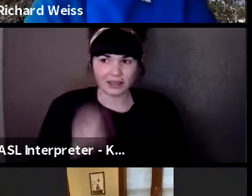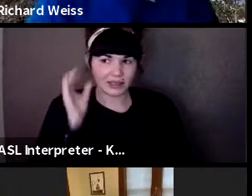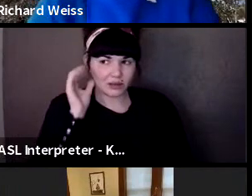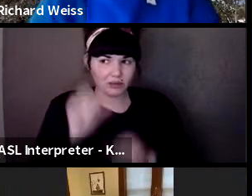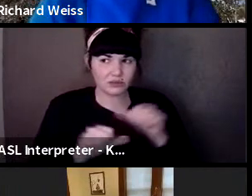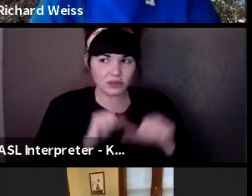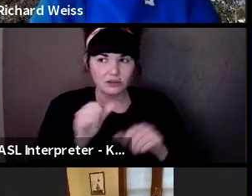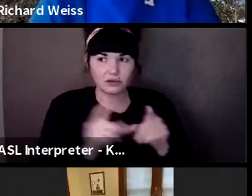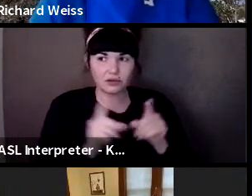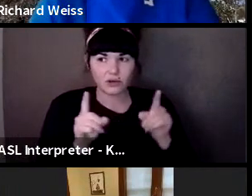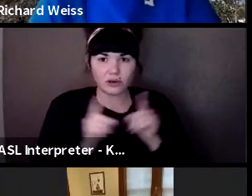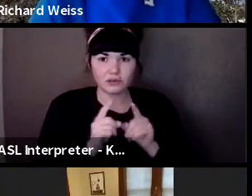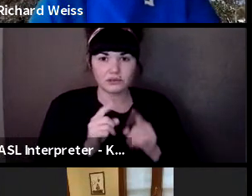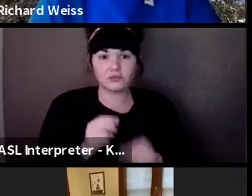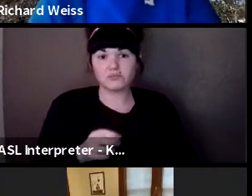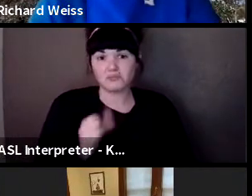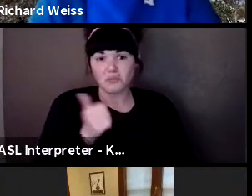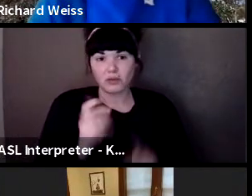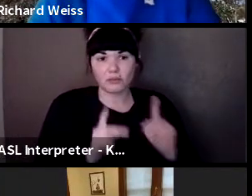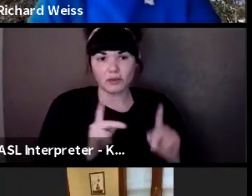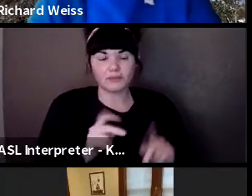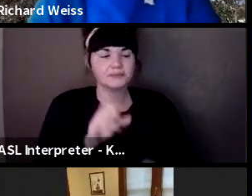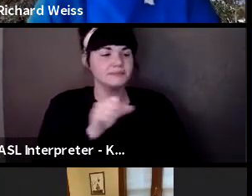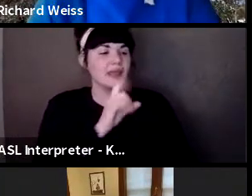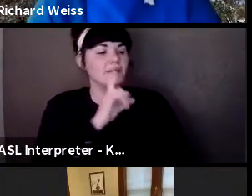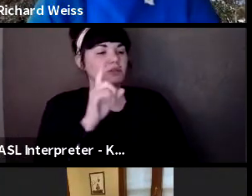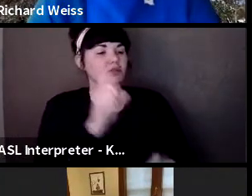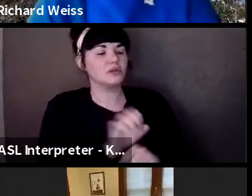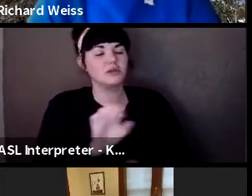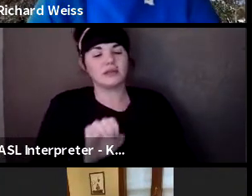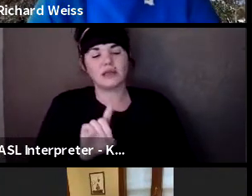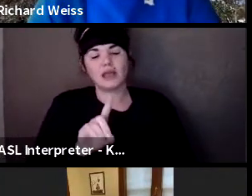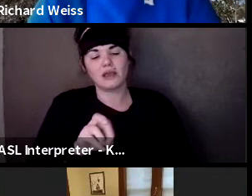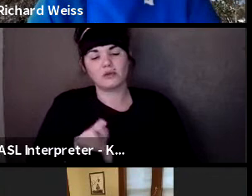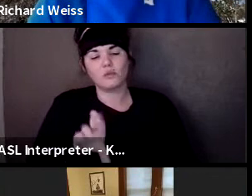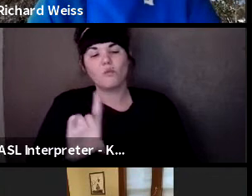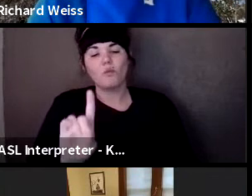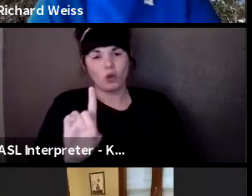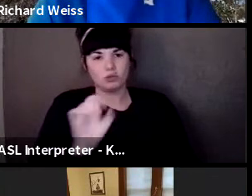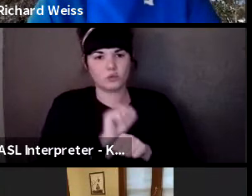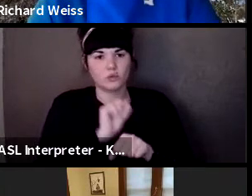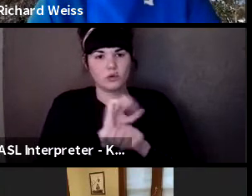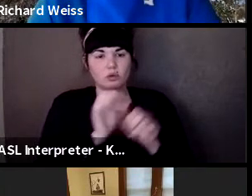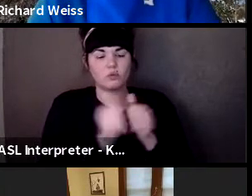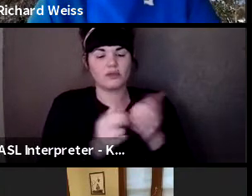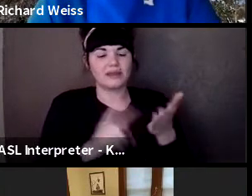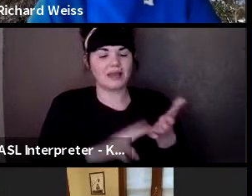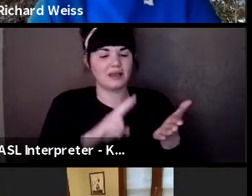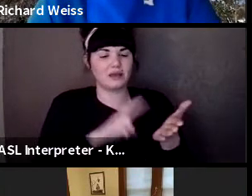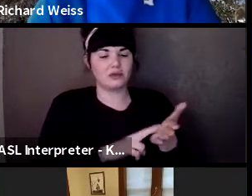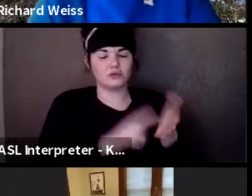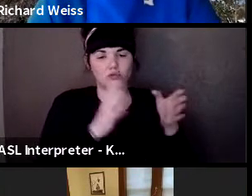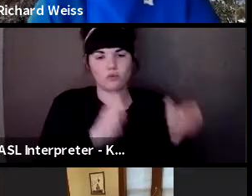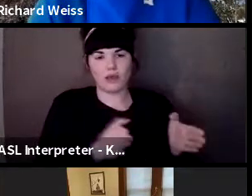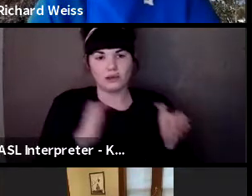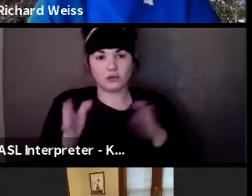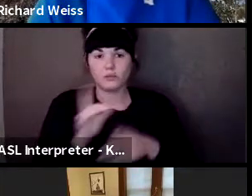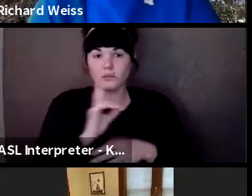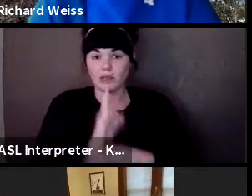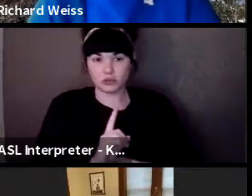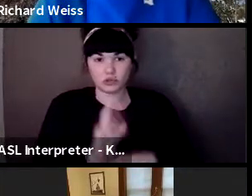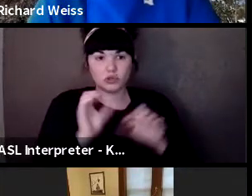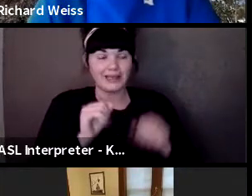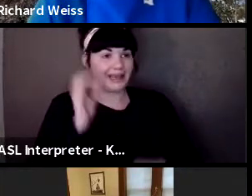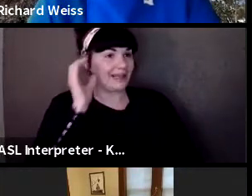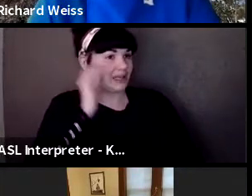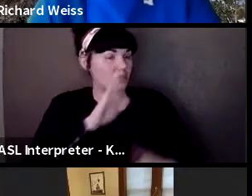with AV contractors to ensure that audio will be heard in the Zoom meeting and in the webinar, in the live stream, as